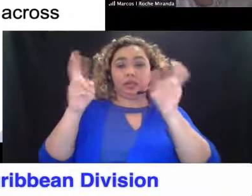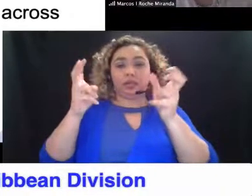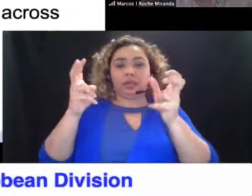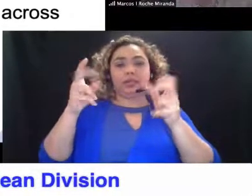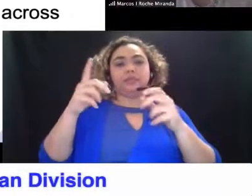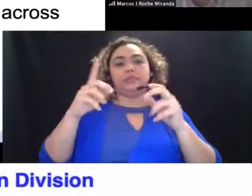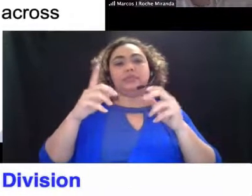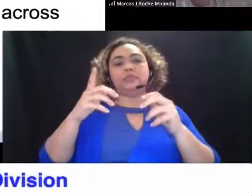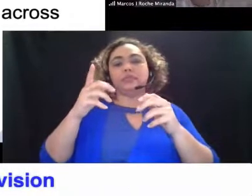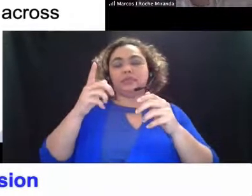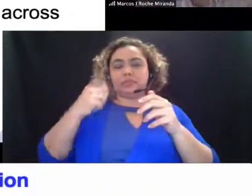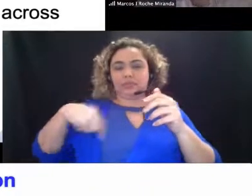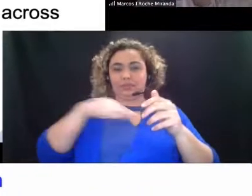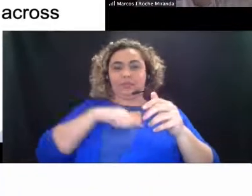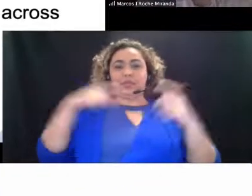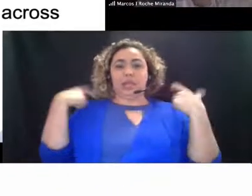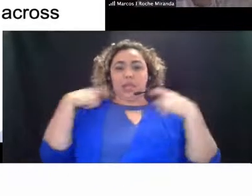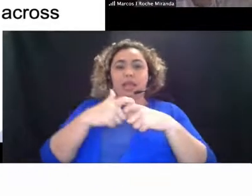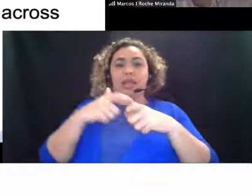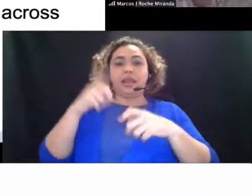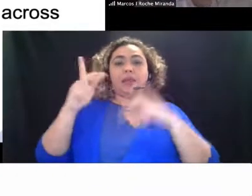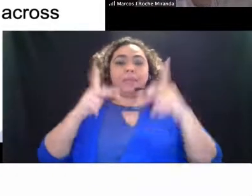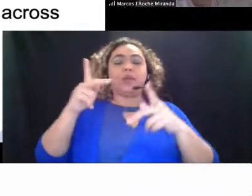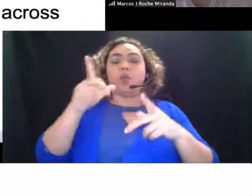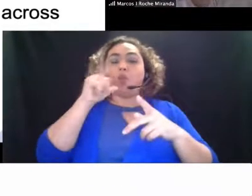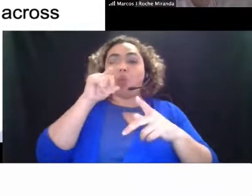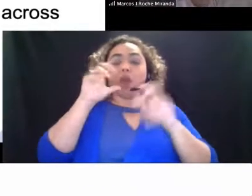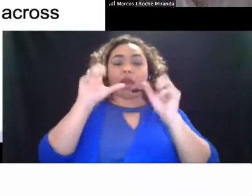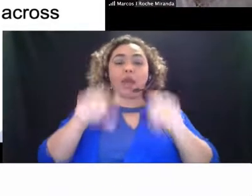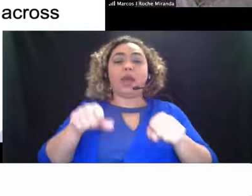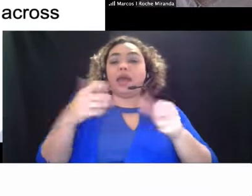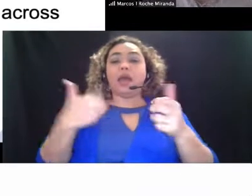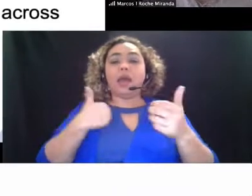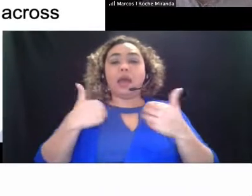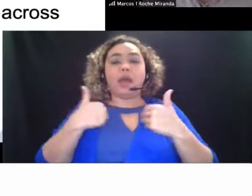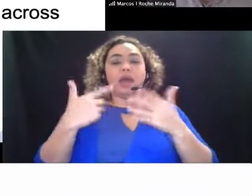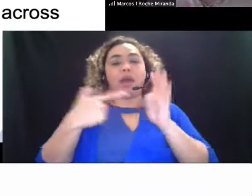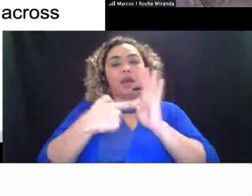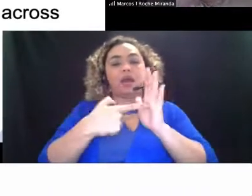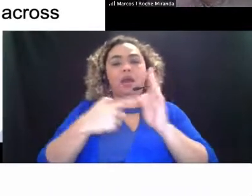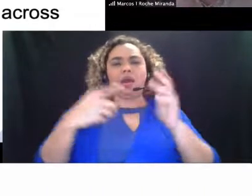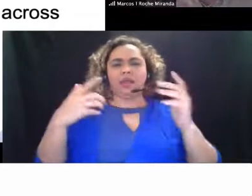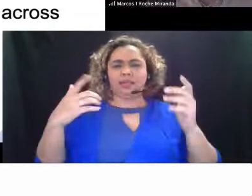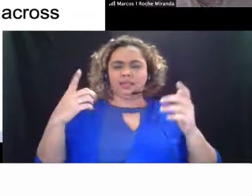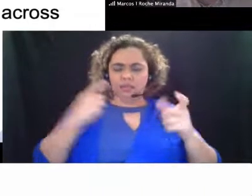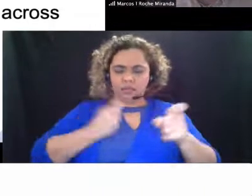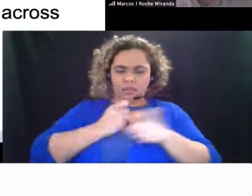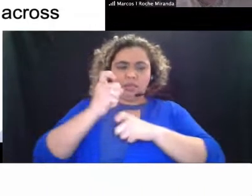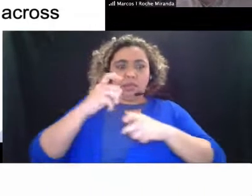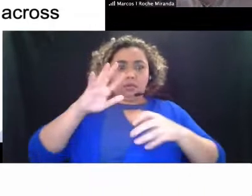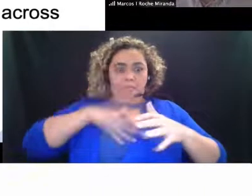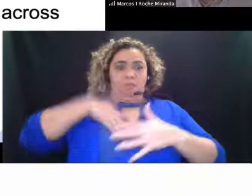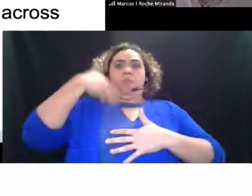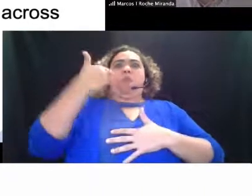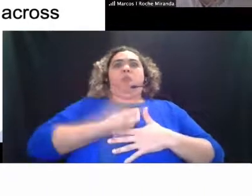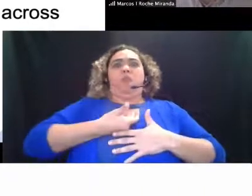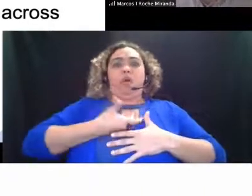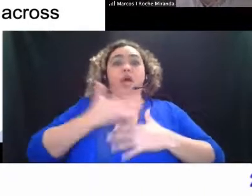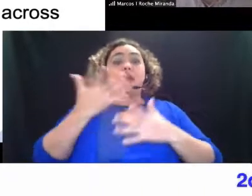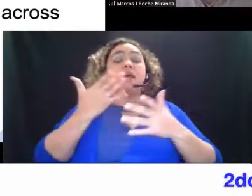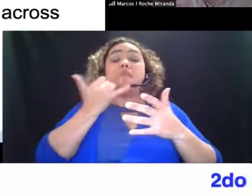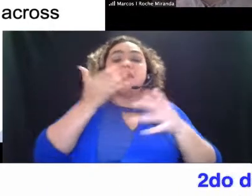among Latinx and Hispanic individuals characterized by an intense emotional upset resulting from